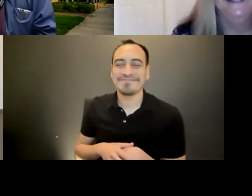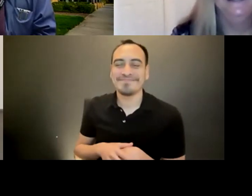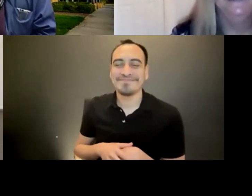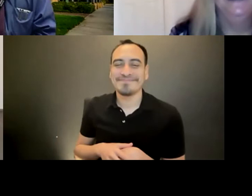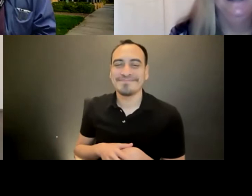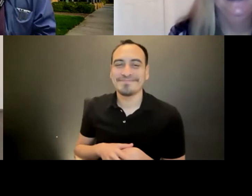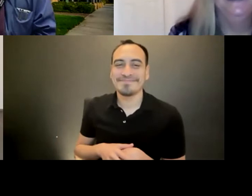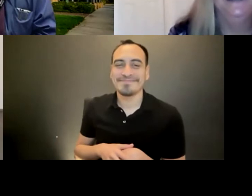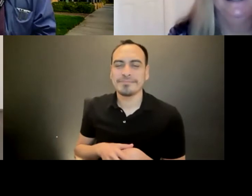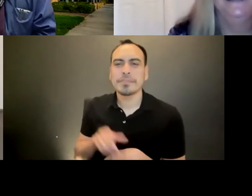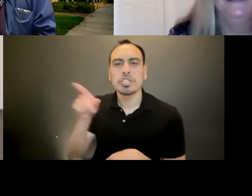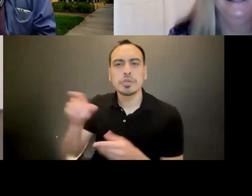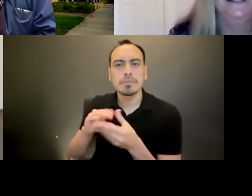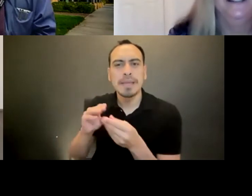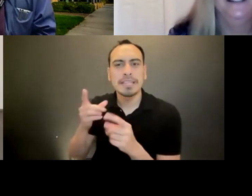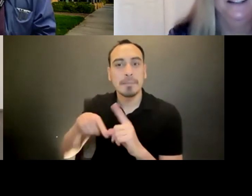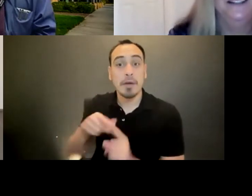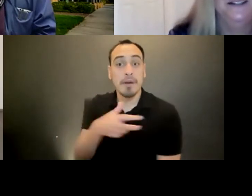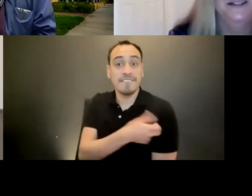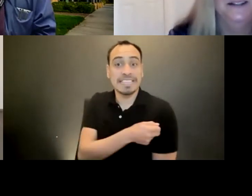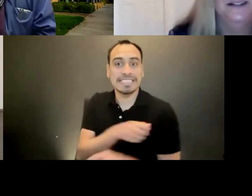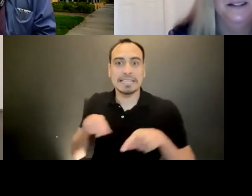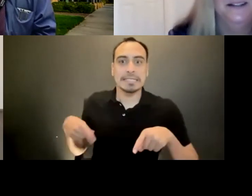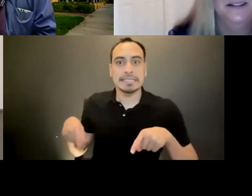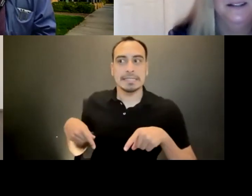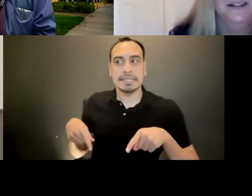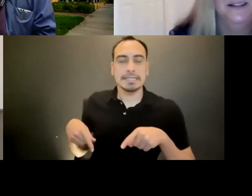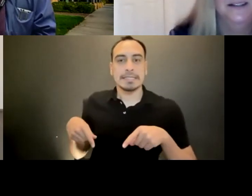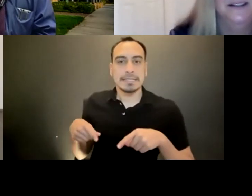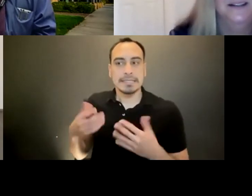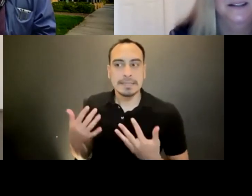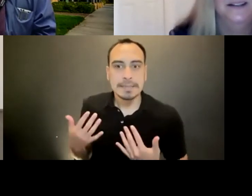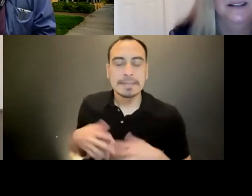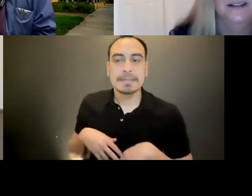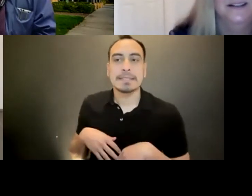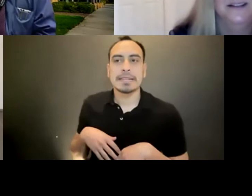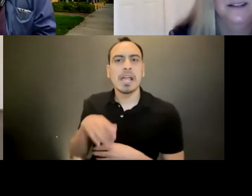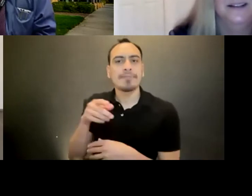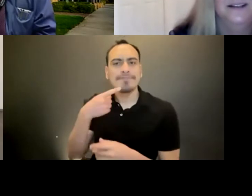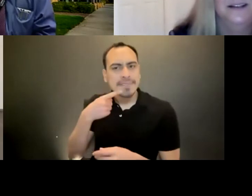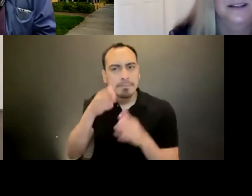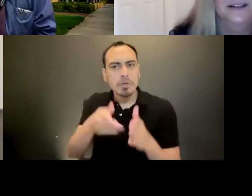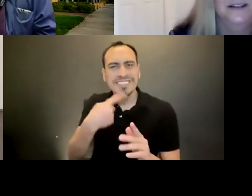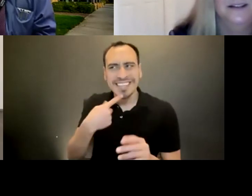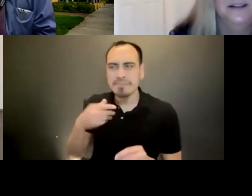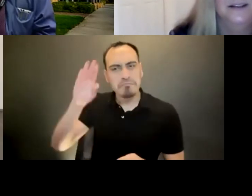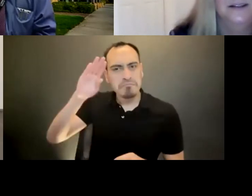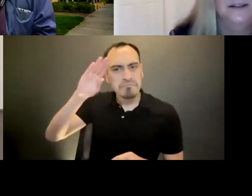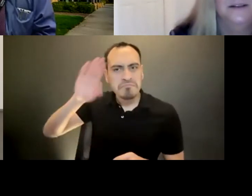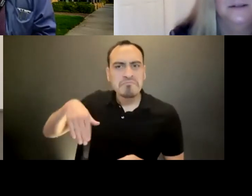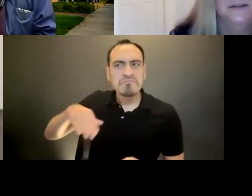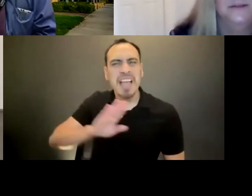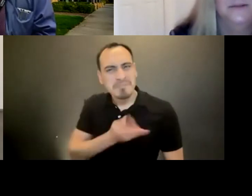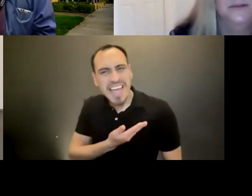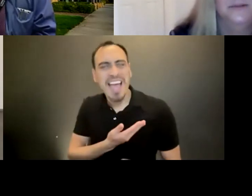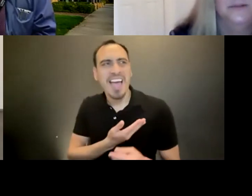about vaccine hesitancy, and this person's asking in particular, I say, some people I know are upset by the decision of others to not get vaccinated. They